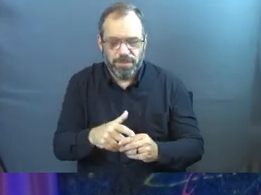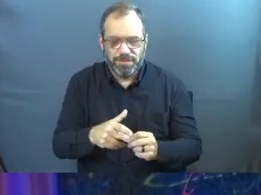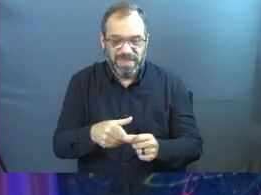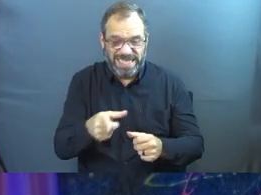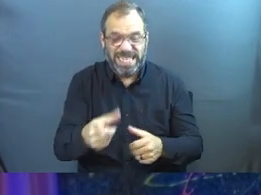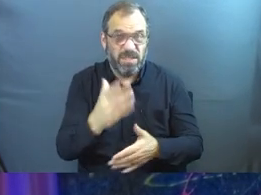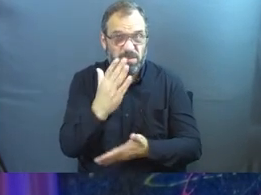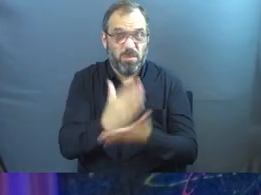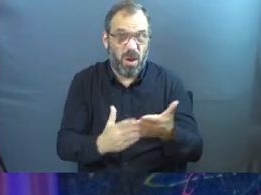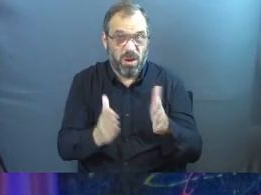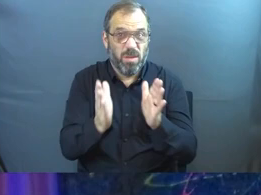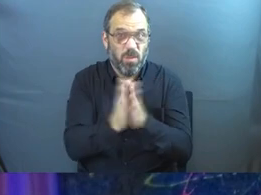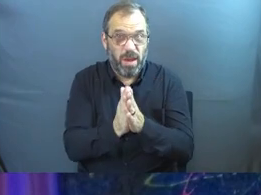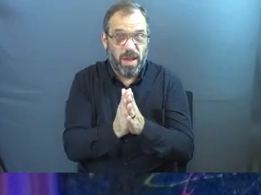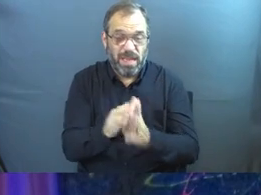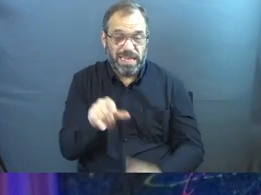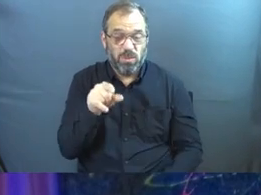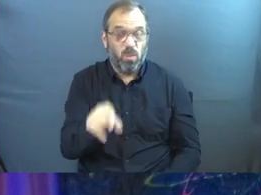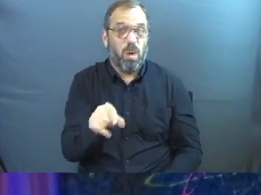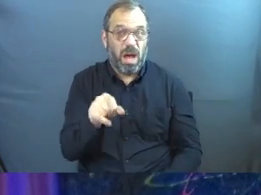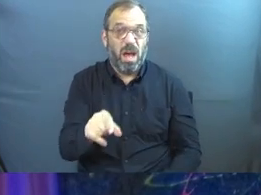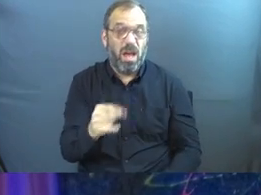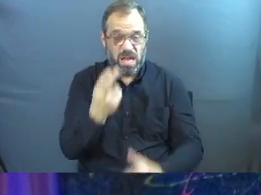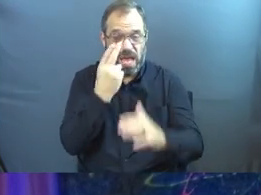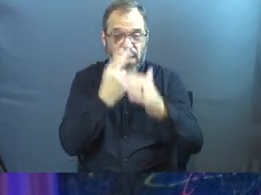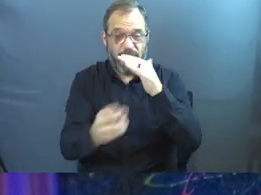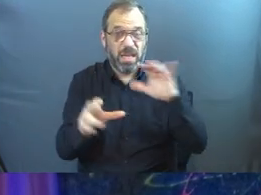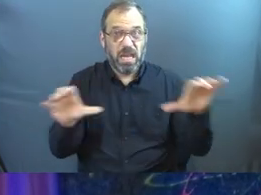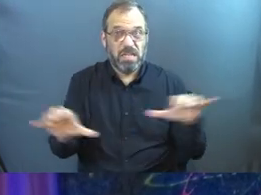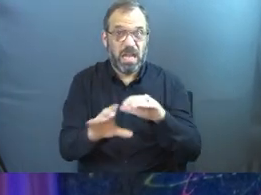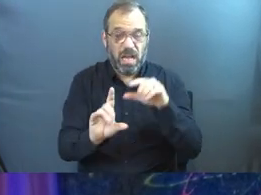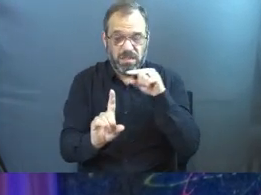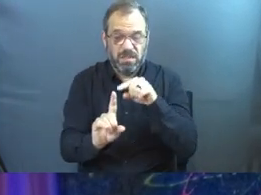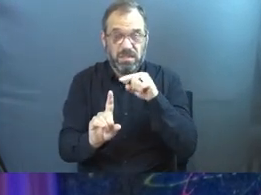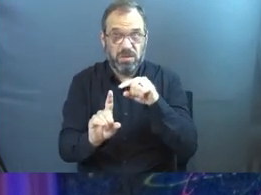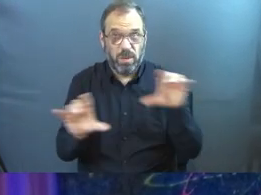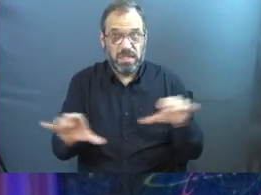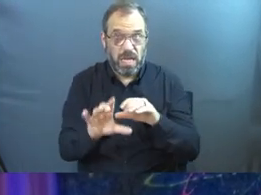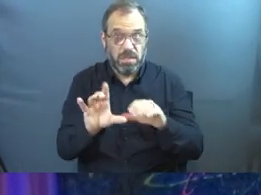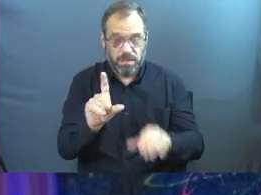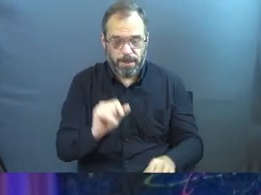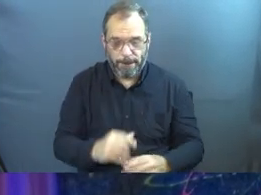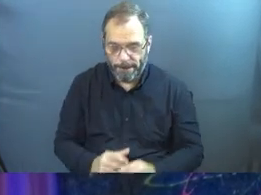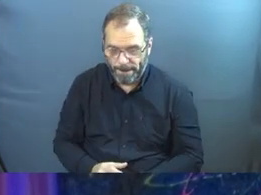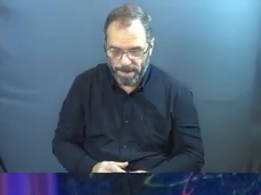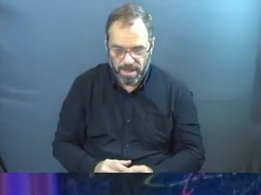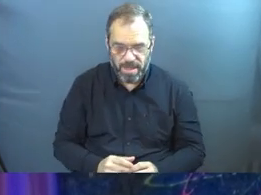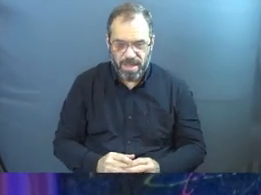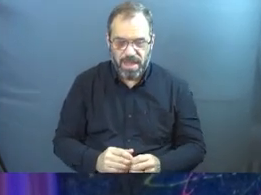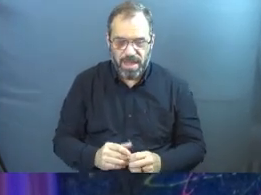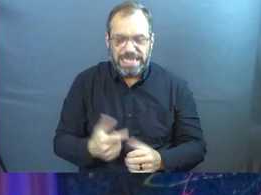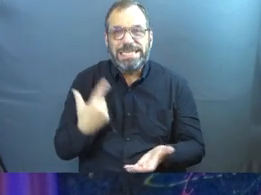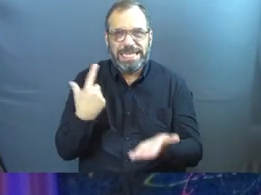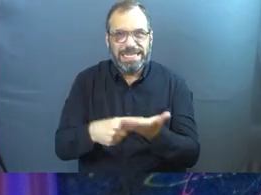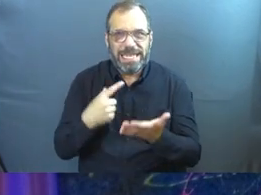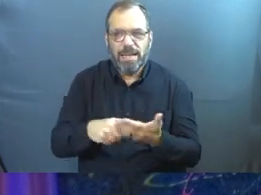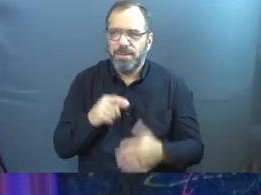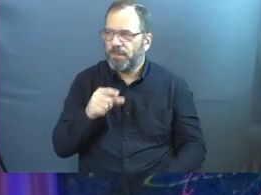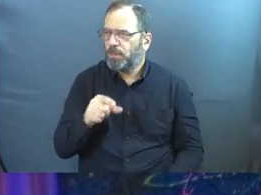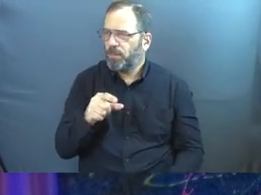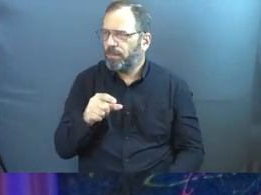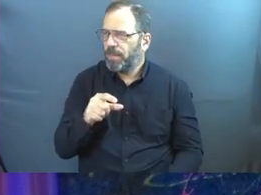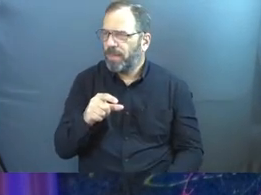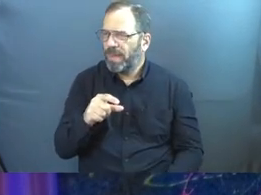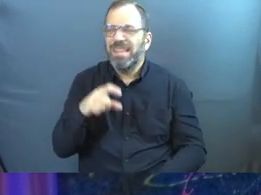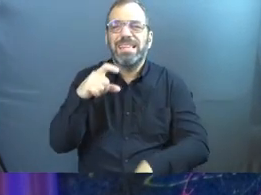here. Because what he does here, I think, is so important, we need to talk about it. This is a